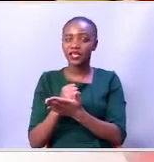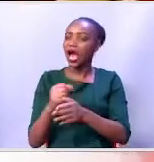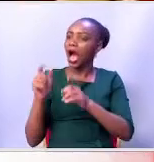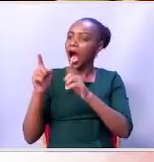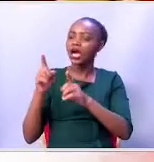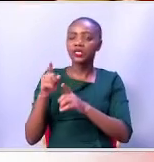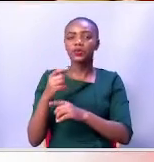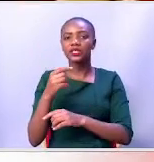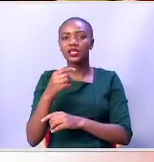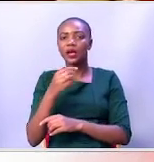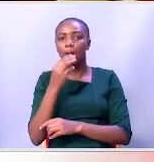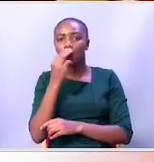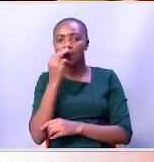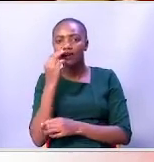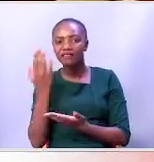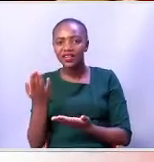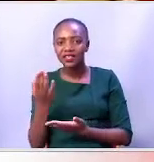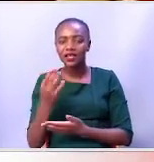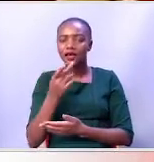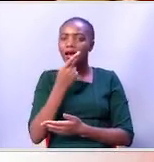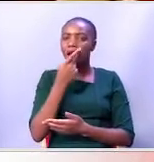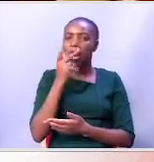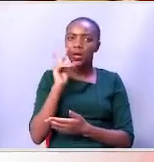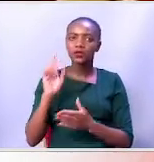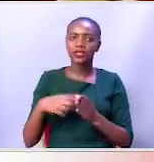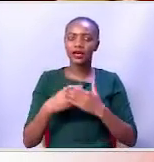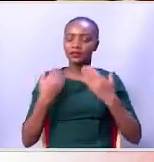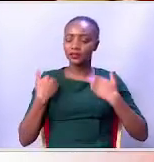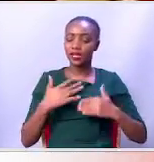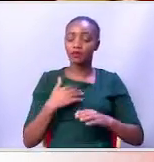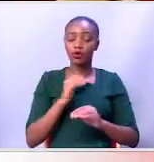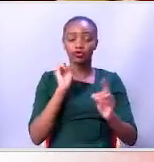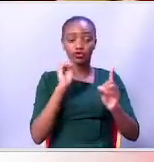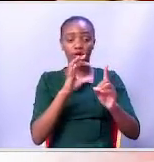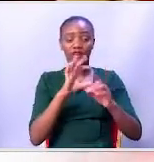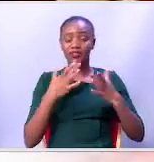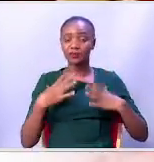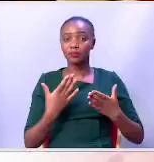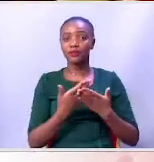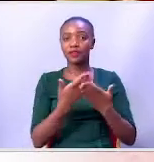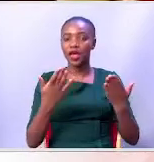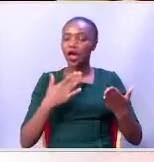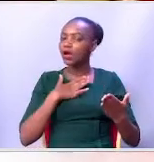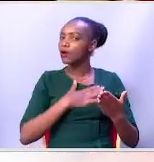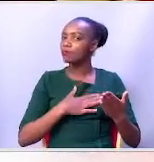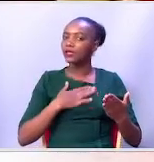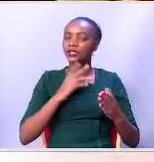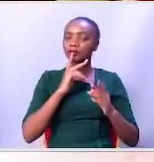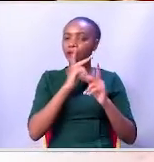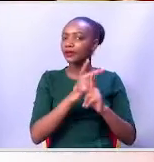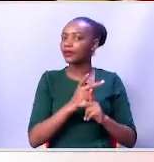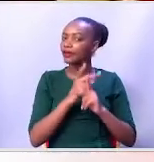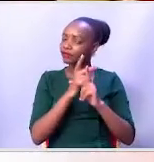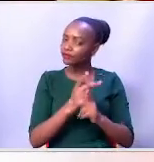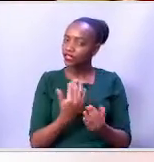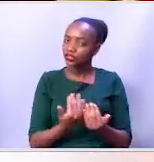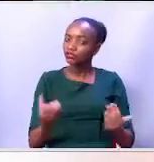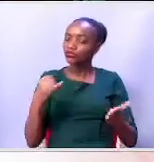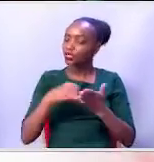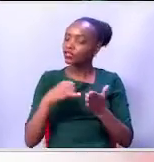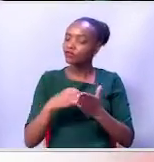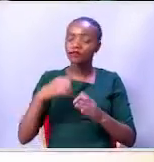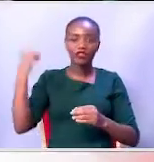to Kanoto to Sioka. And I want to advise them that when your parents are fighting, children are not supposed to get involved in that